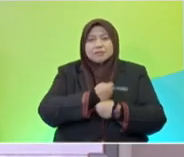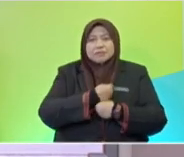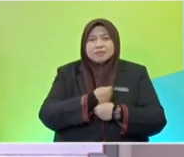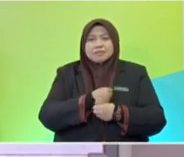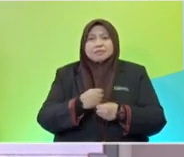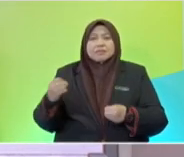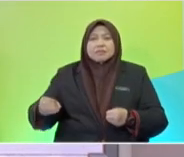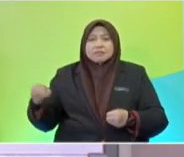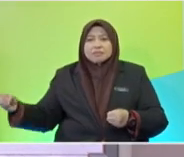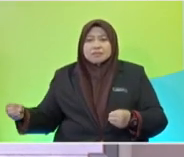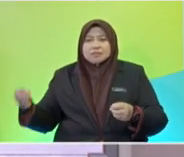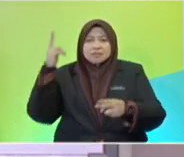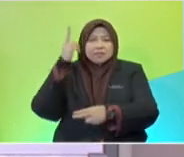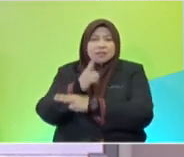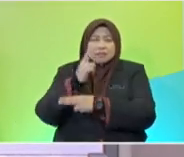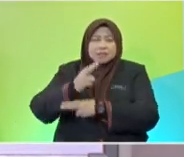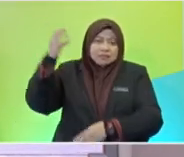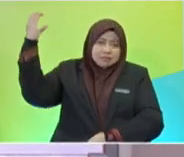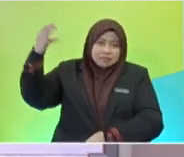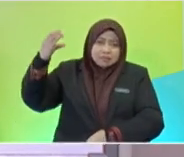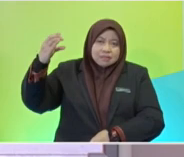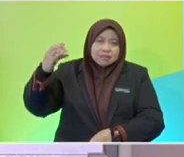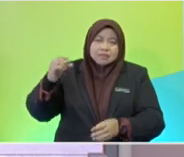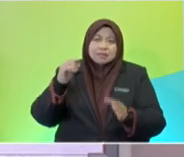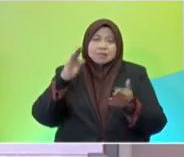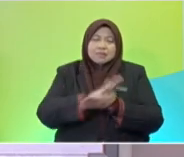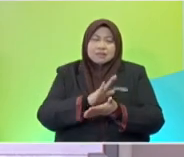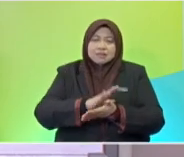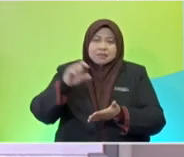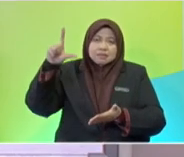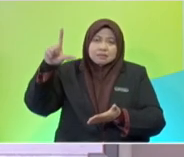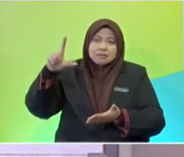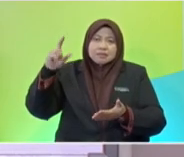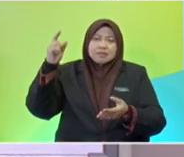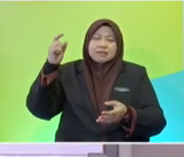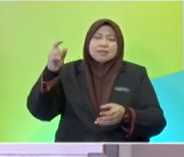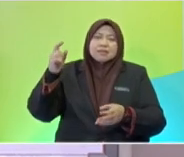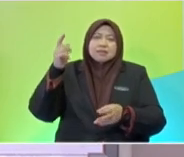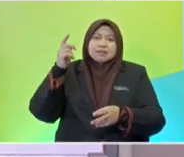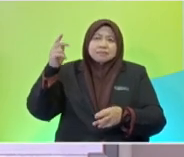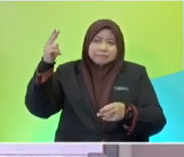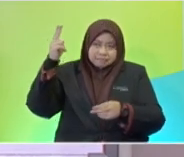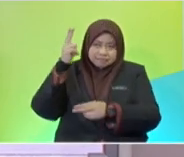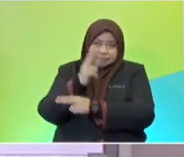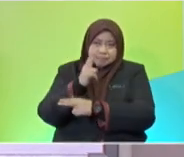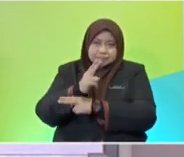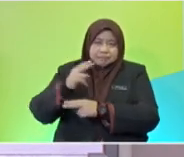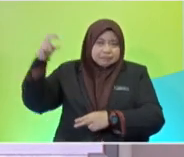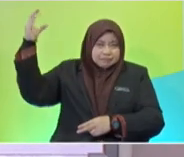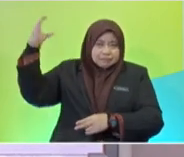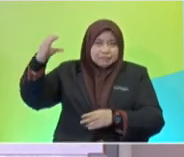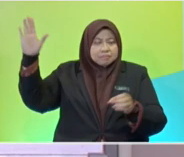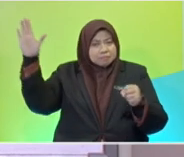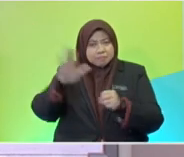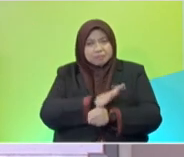objects are blocking the light. Yeah. So thick paper block the light fully, 100% blocked. That is